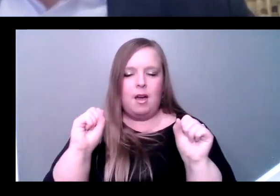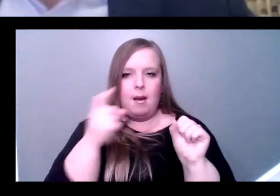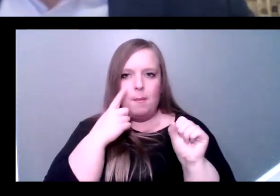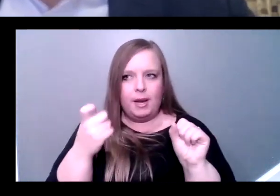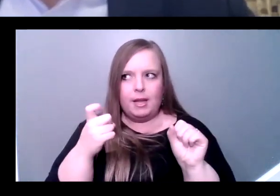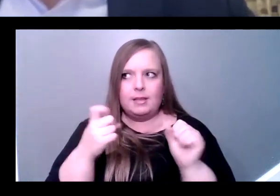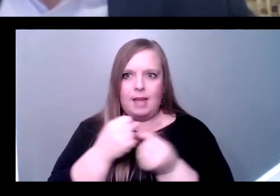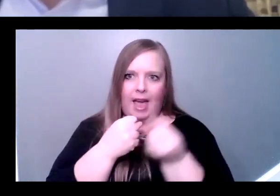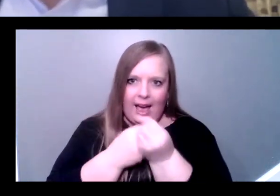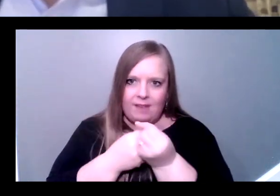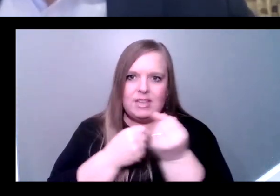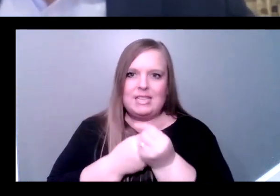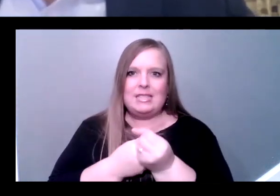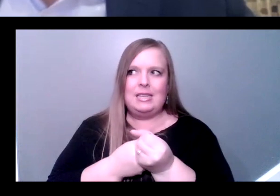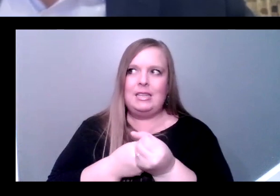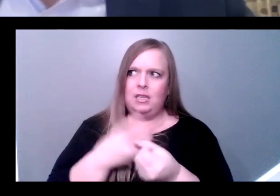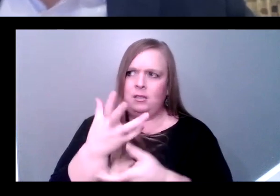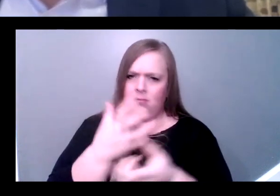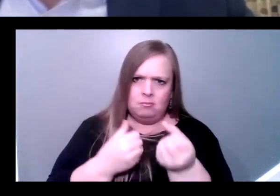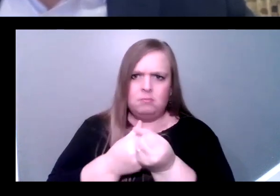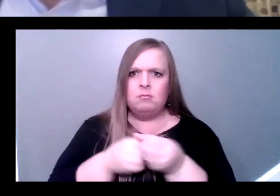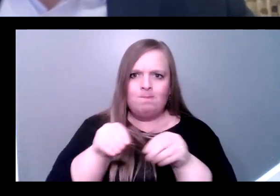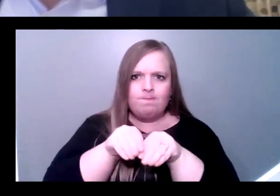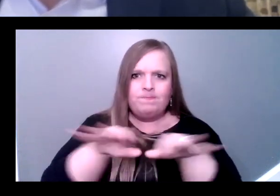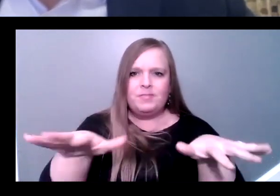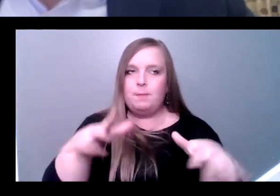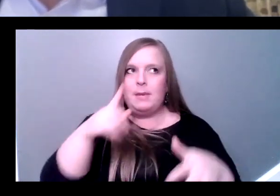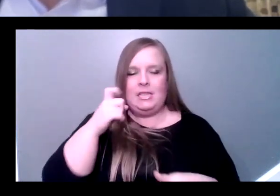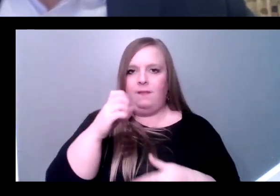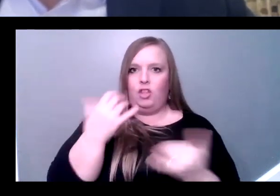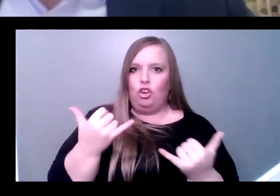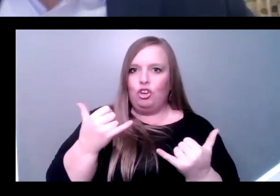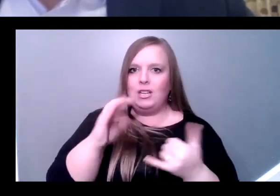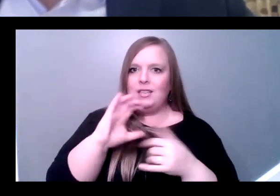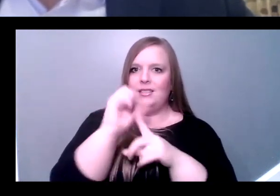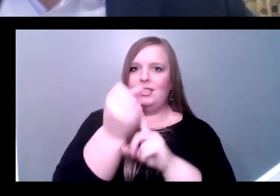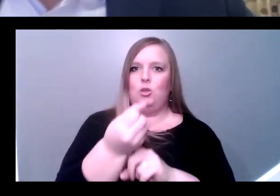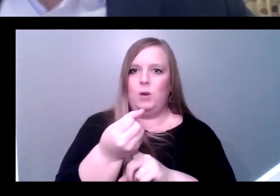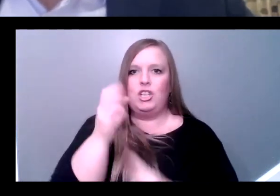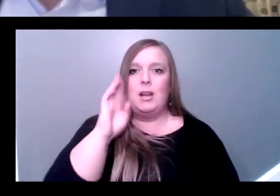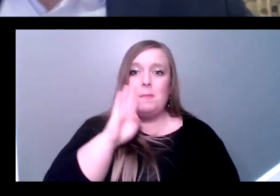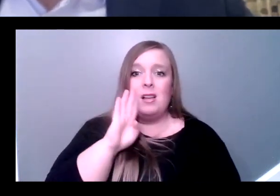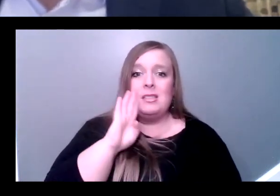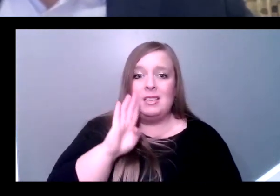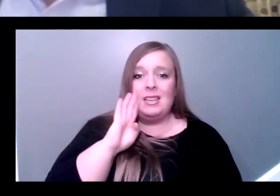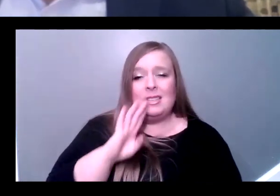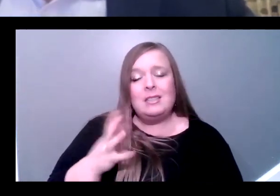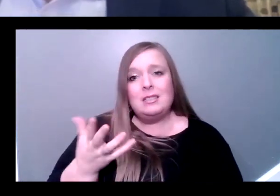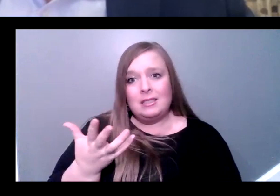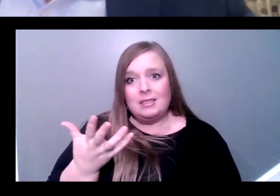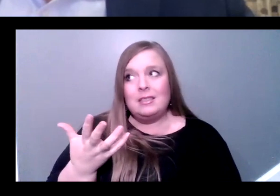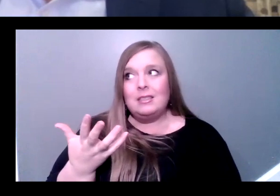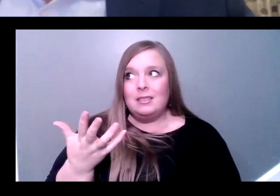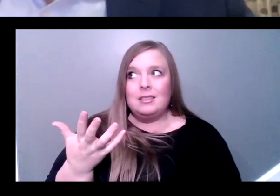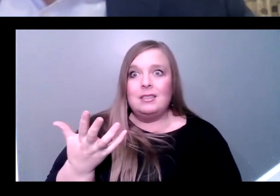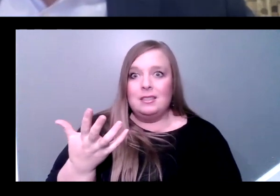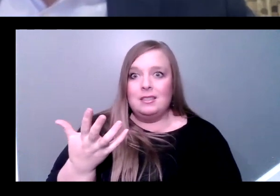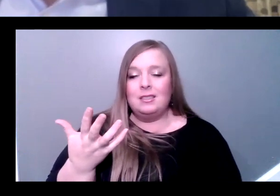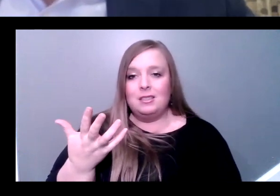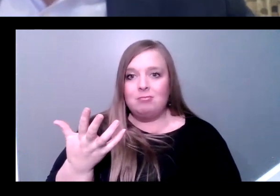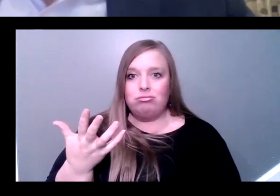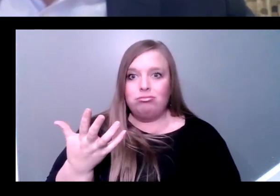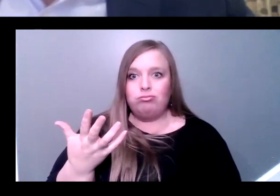And a good one, because, as I said, these characters really grab you and tug you in and pull you into